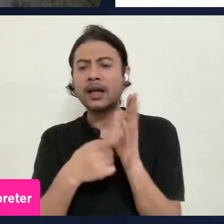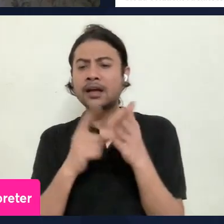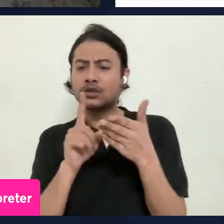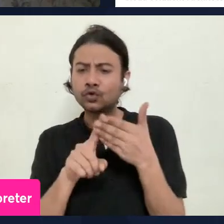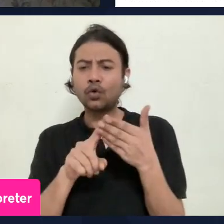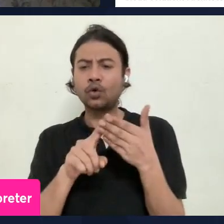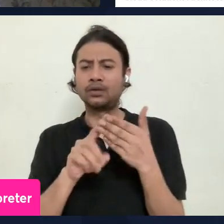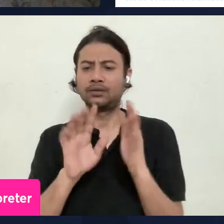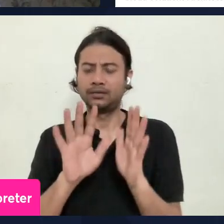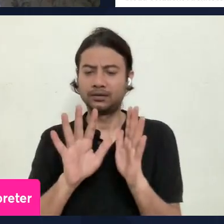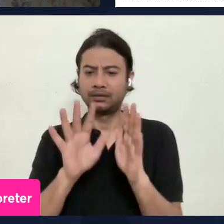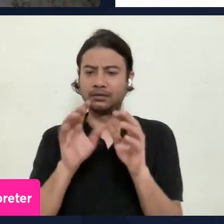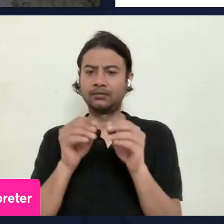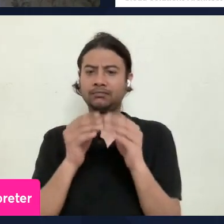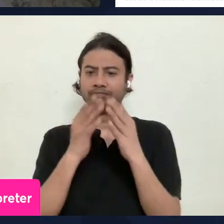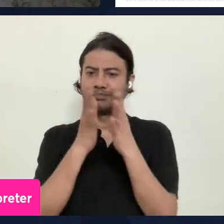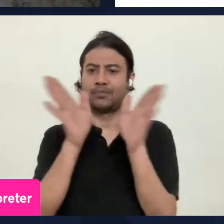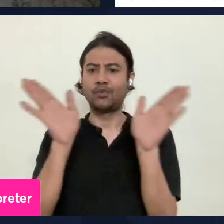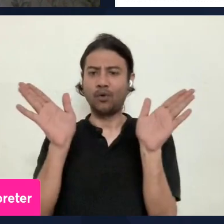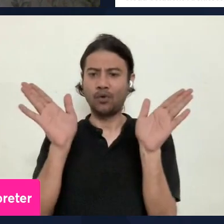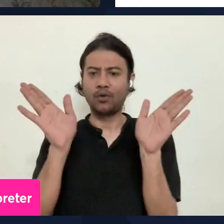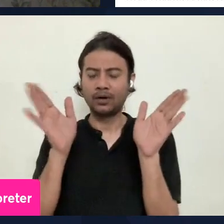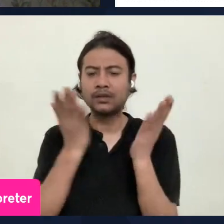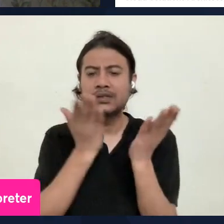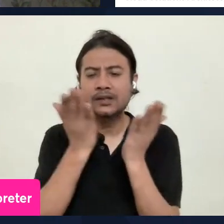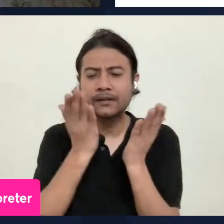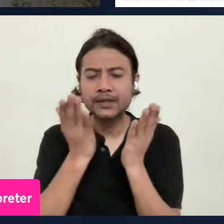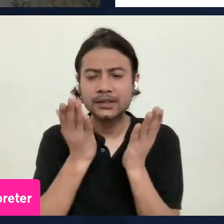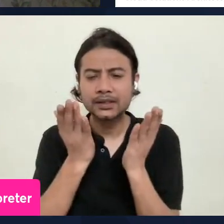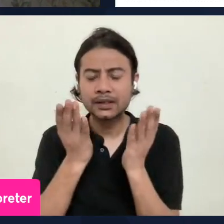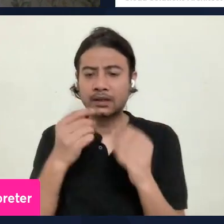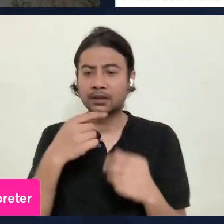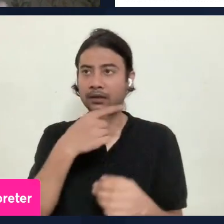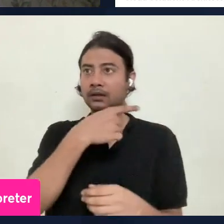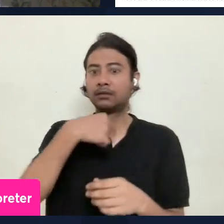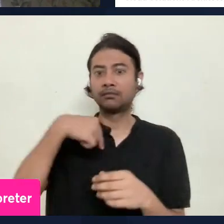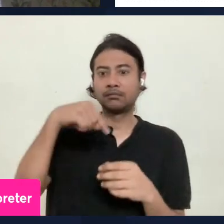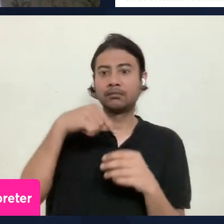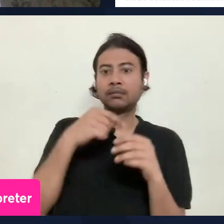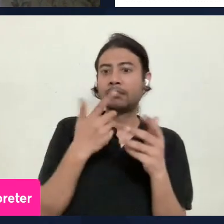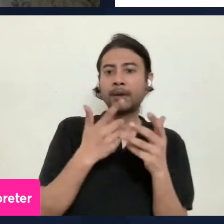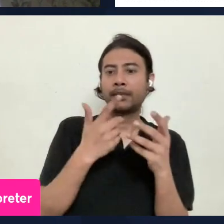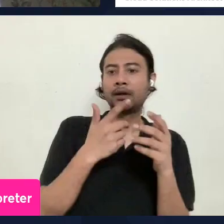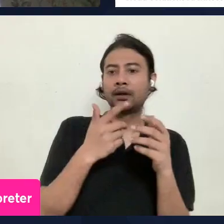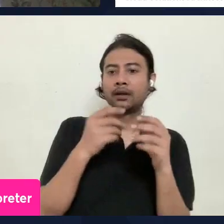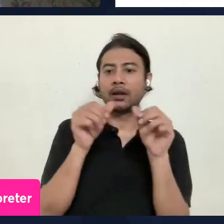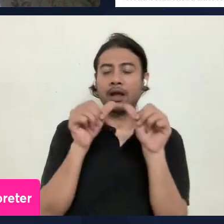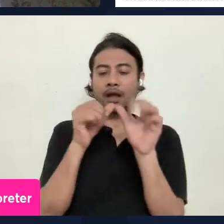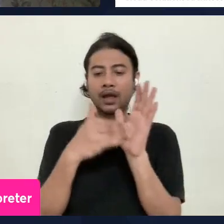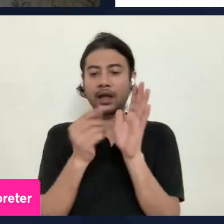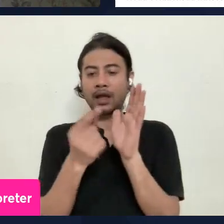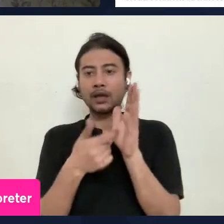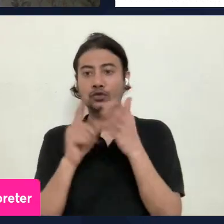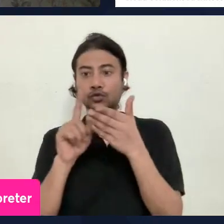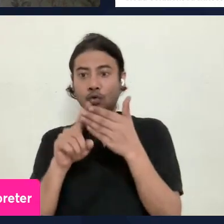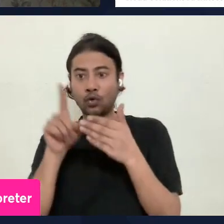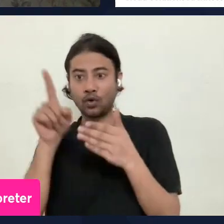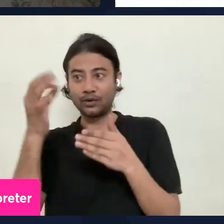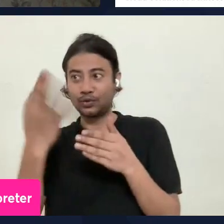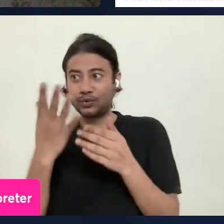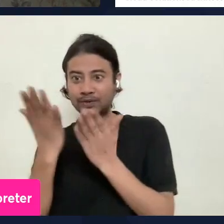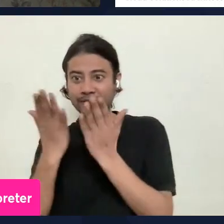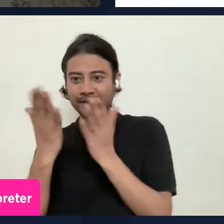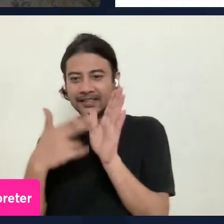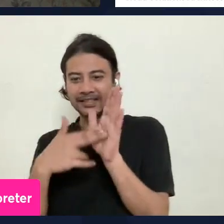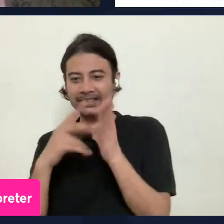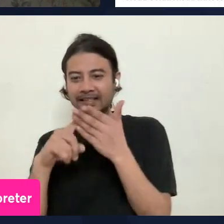as to how can we sort of integrate Azure NetApp Files with other Azure services? Maybe not going